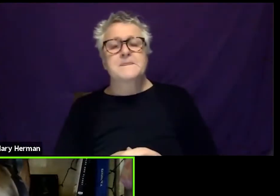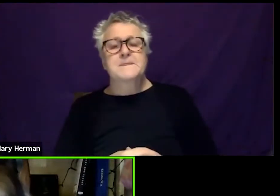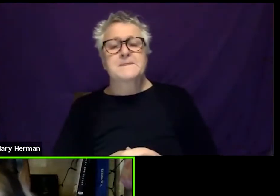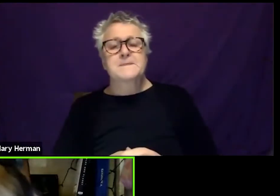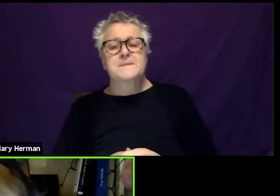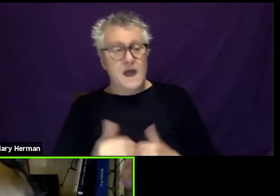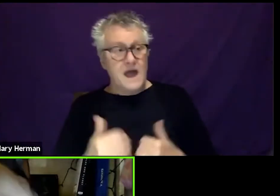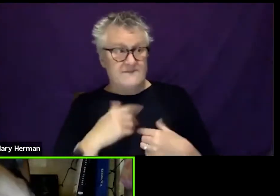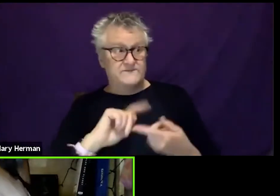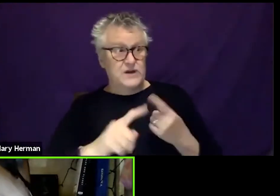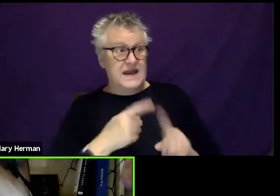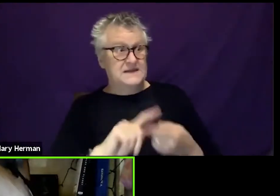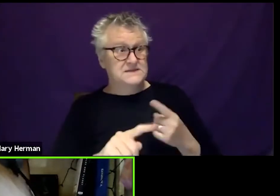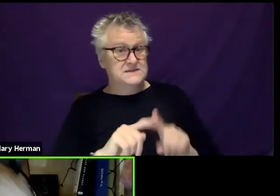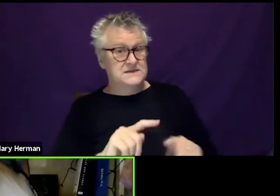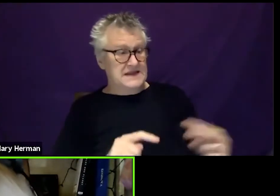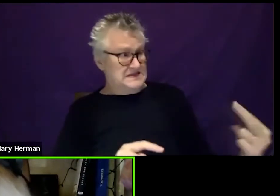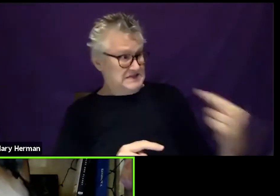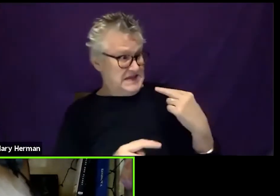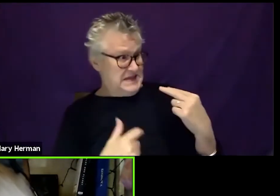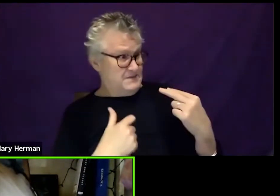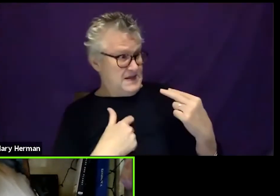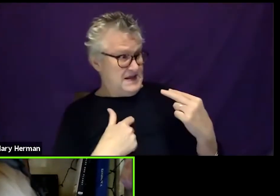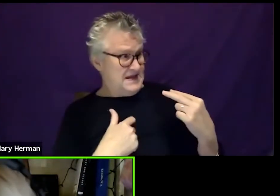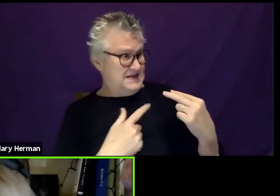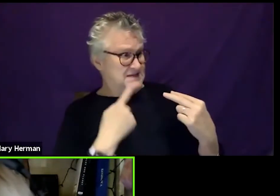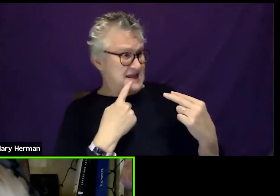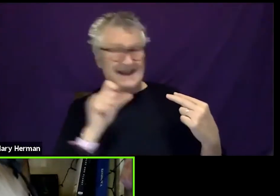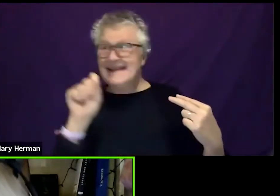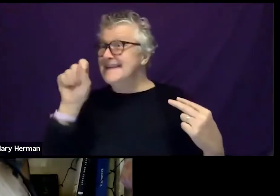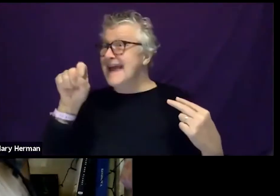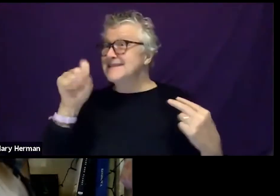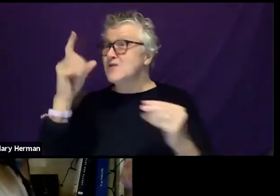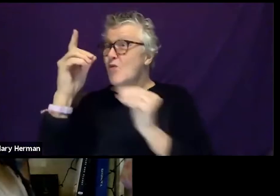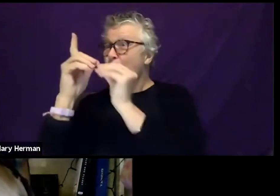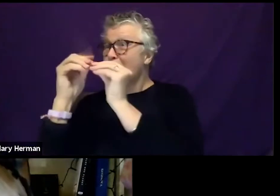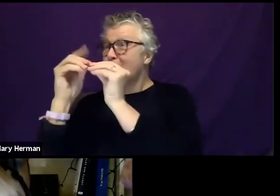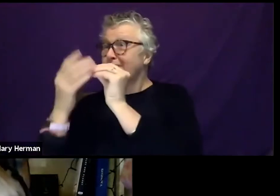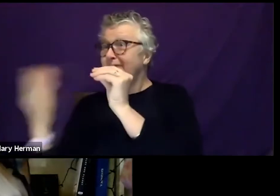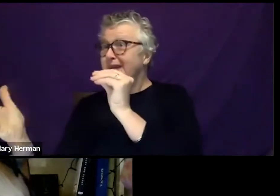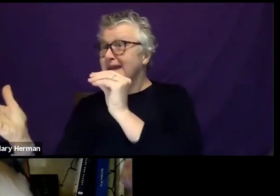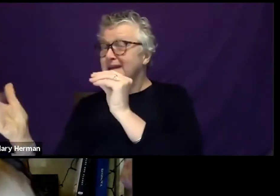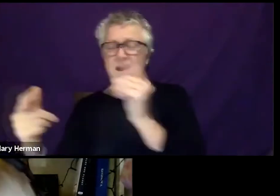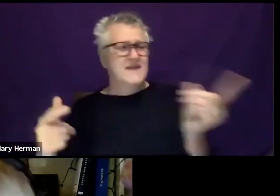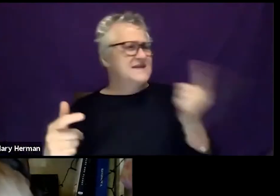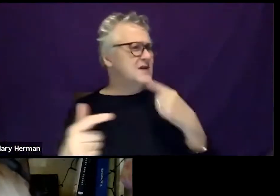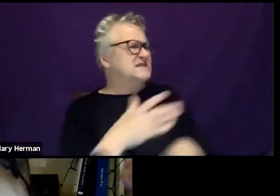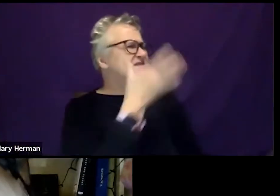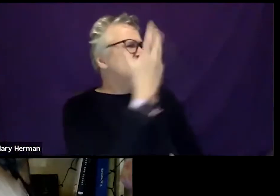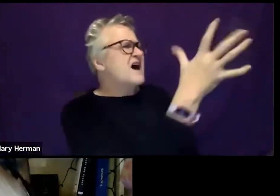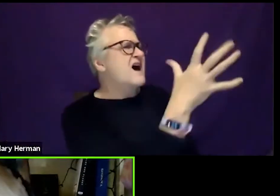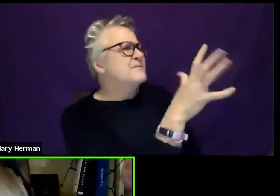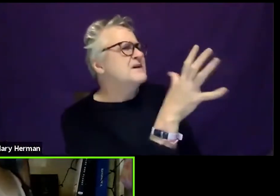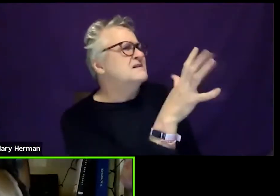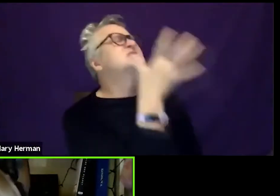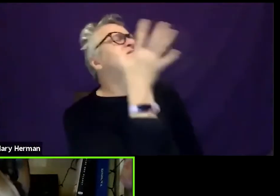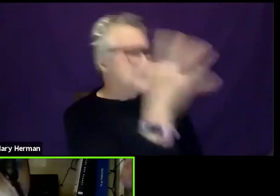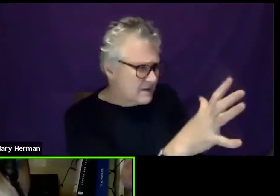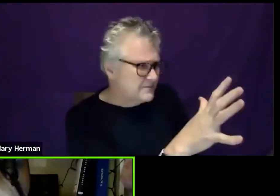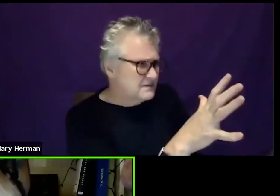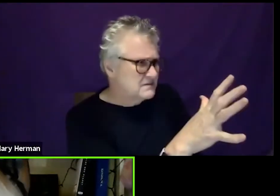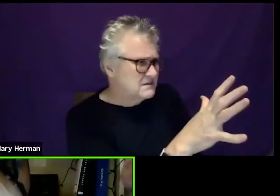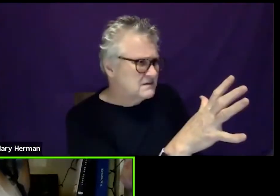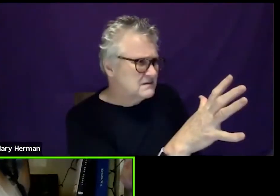to stuff and just go, stop it, Amy. Have a nap. Like, Amy, you're doing